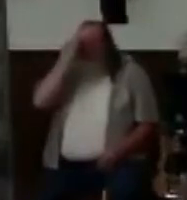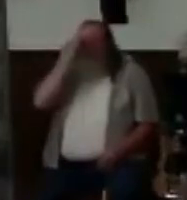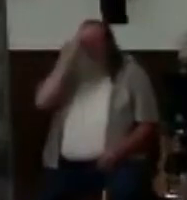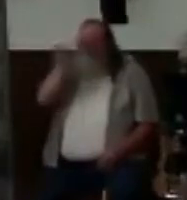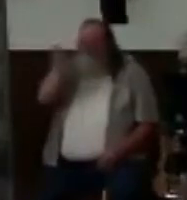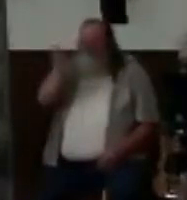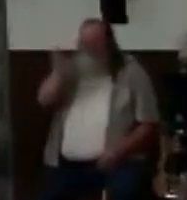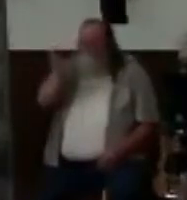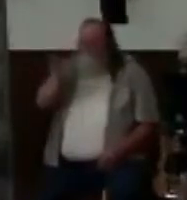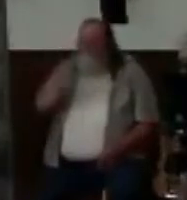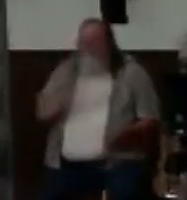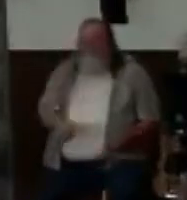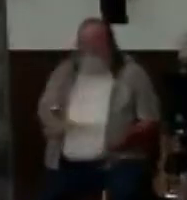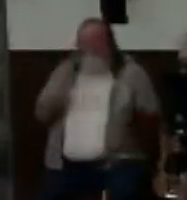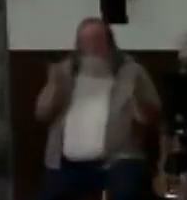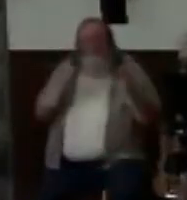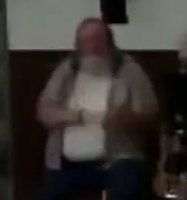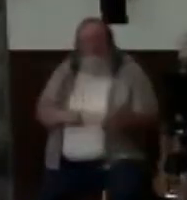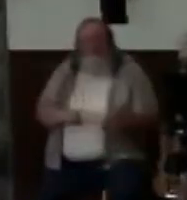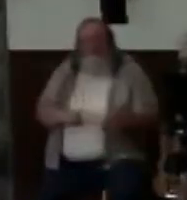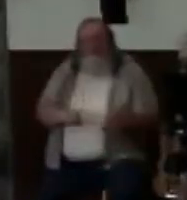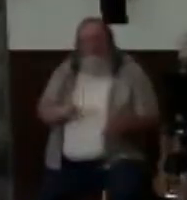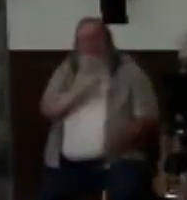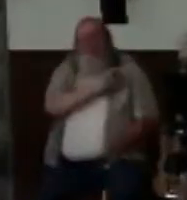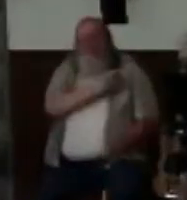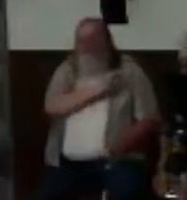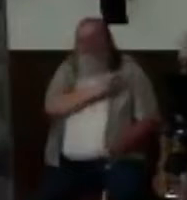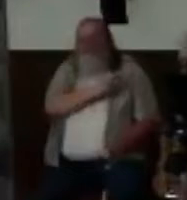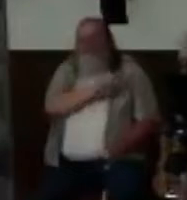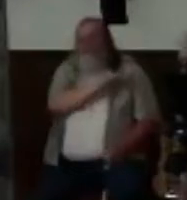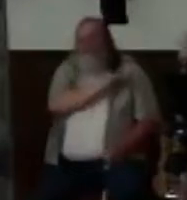simply appear. No one will know where he comes from.